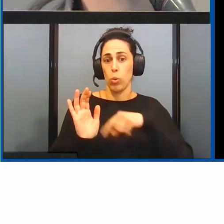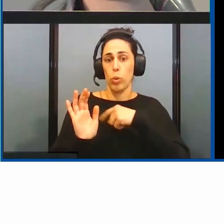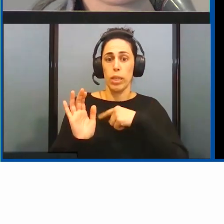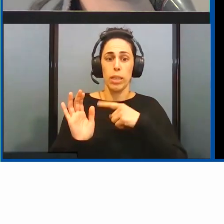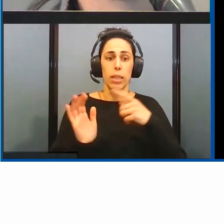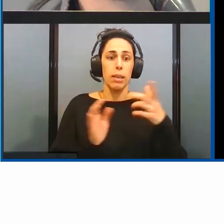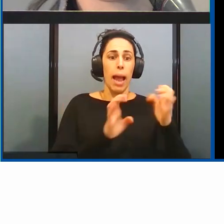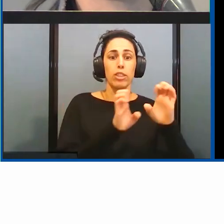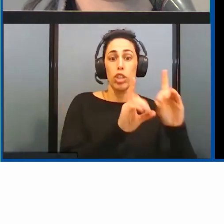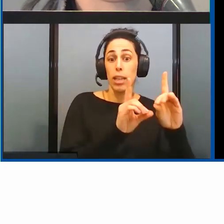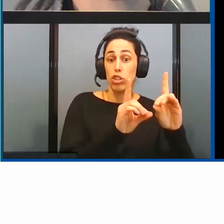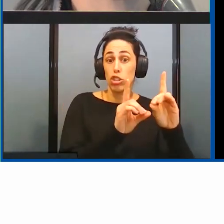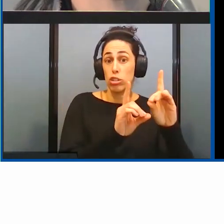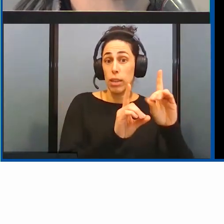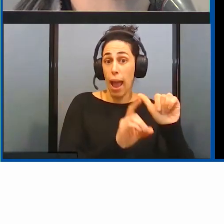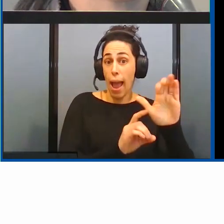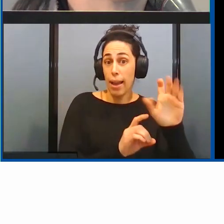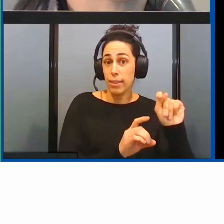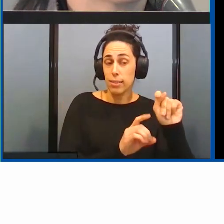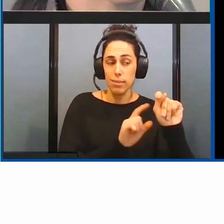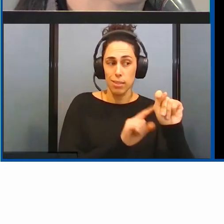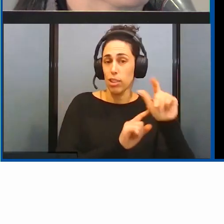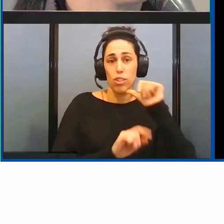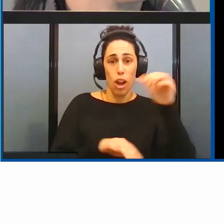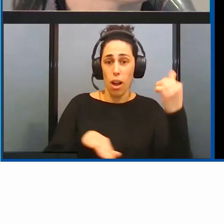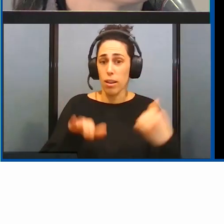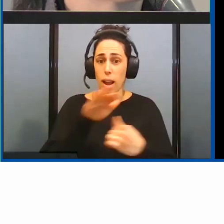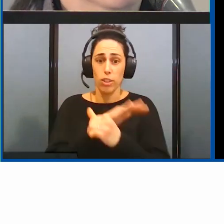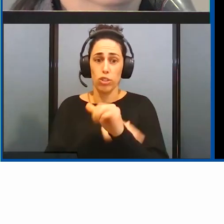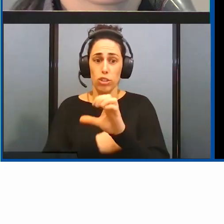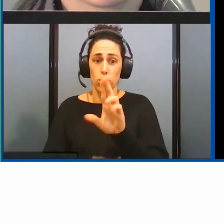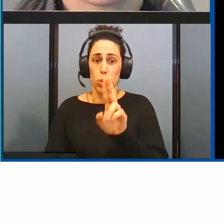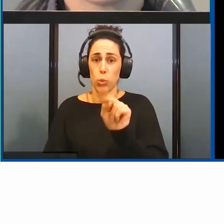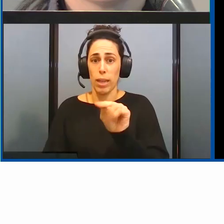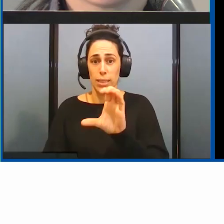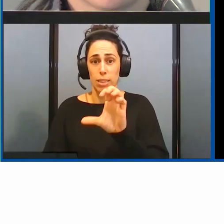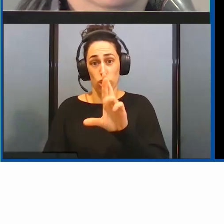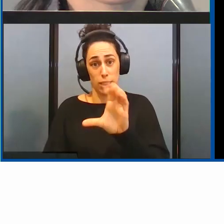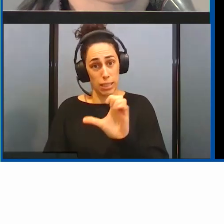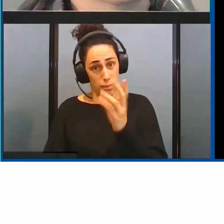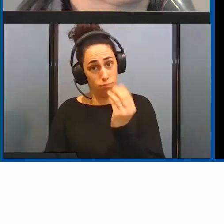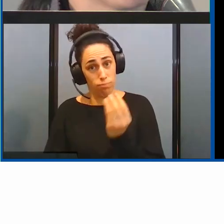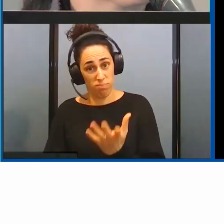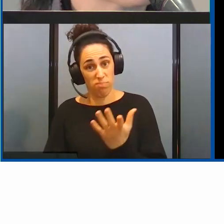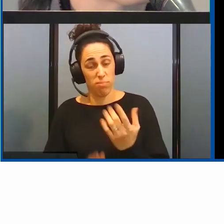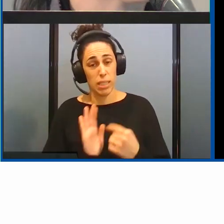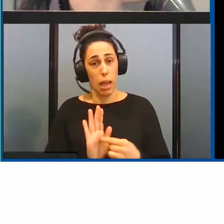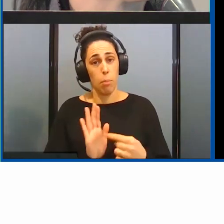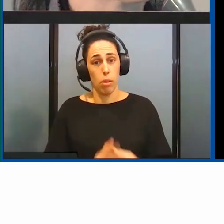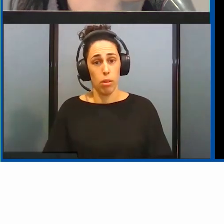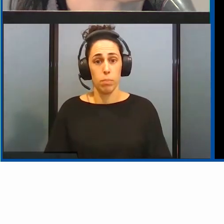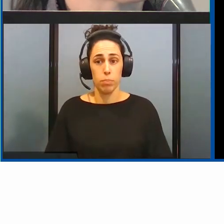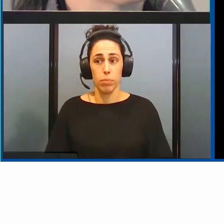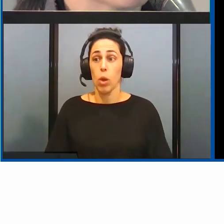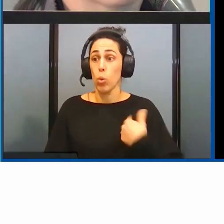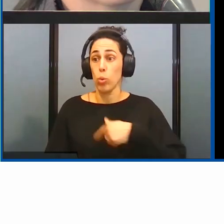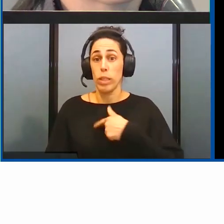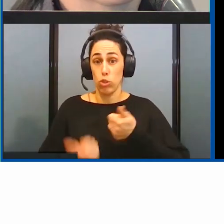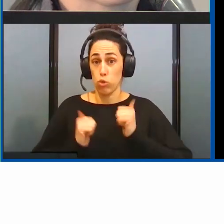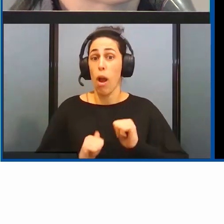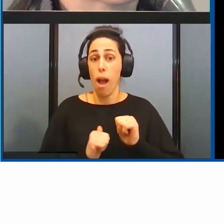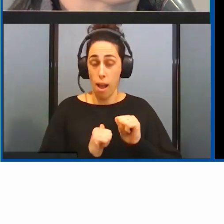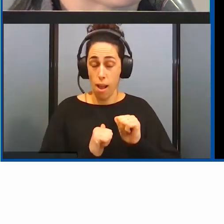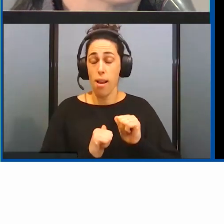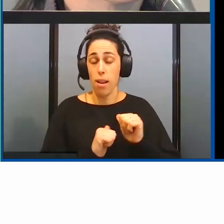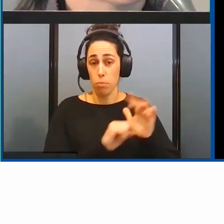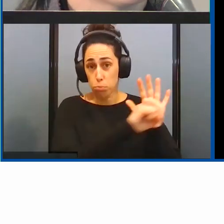example. So that's something to consider when we're in the court space and we're advocating. Obviously, we push for the best interests, we push for